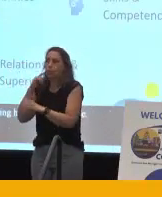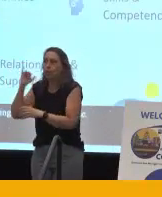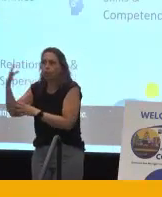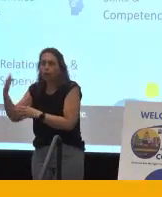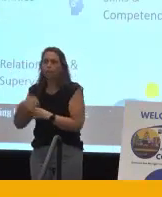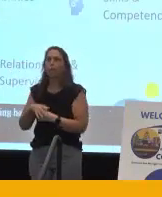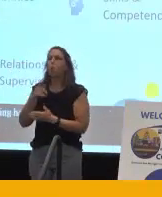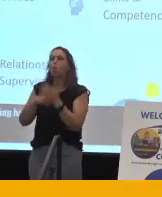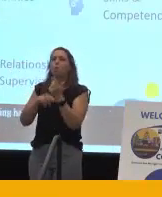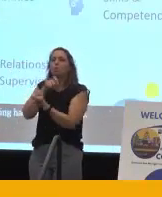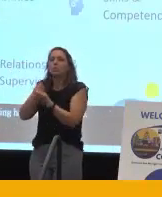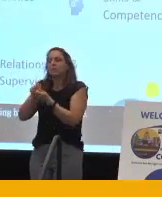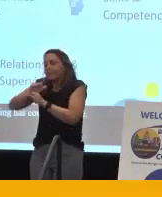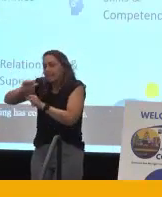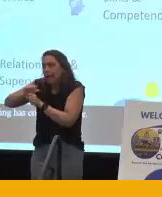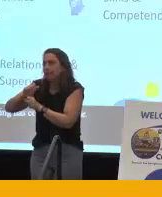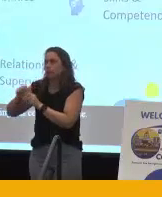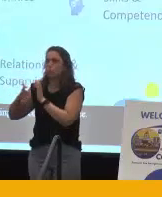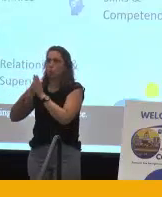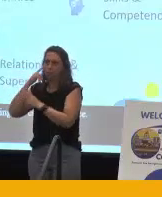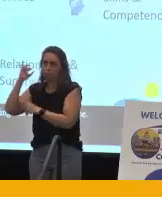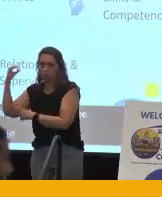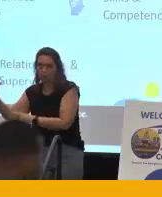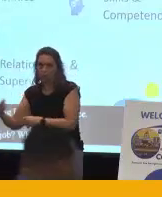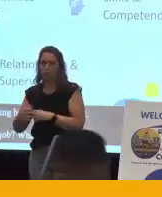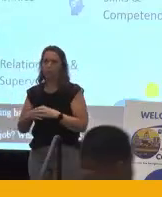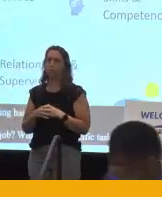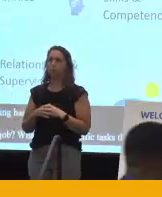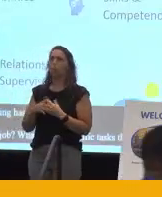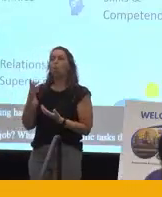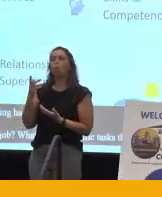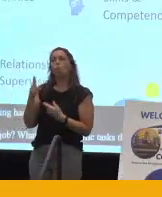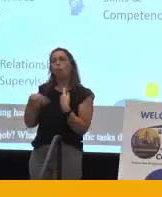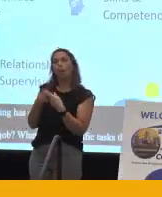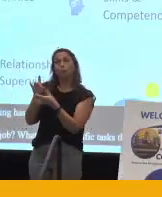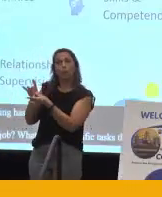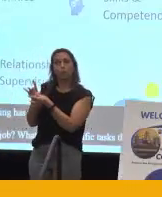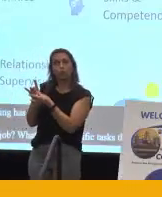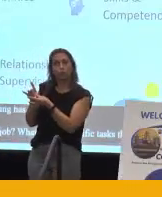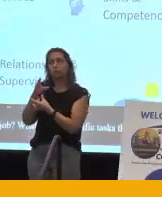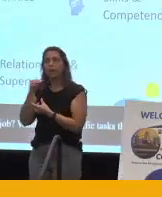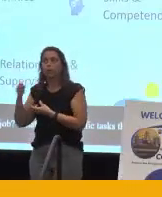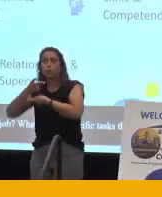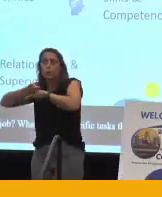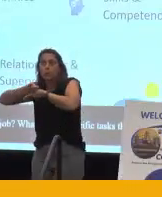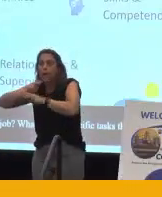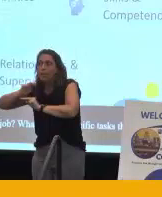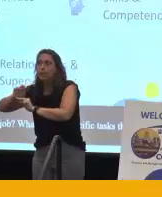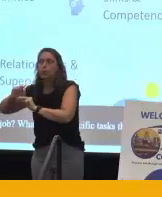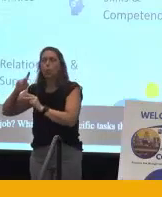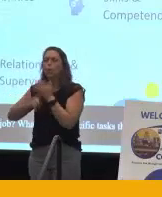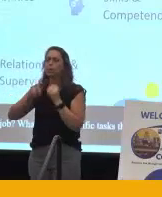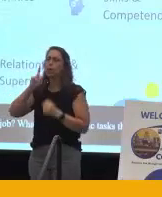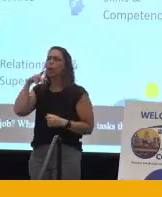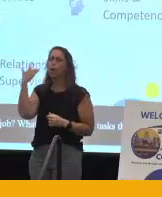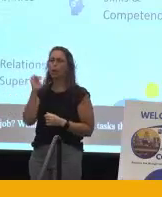specific tasks that a person needs to do in the job? What about relationships and supervision? What does that look